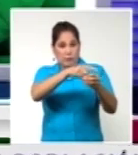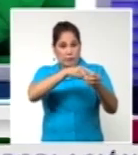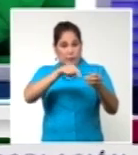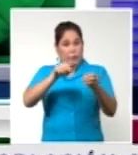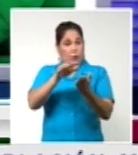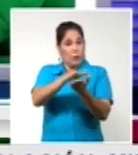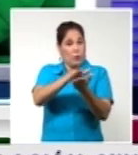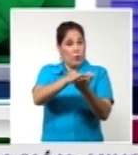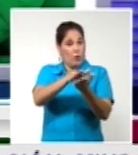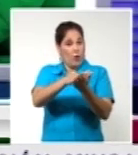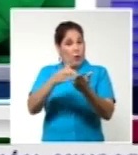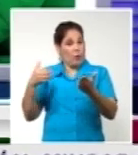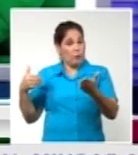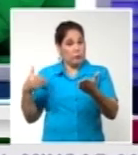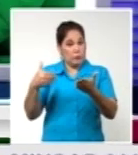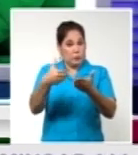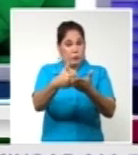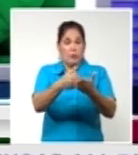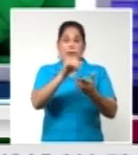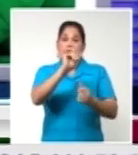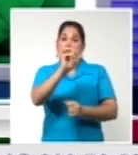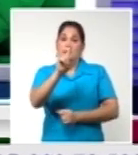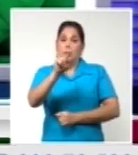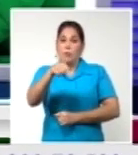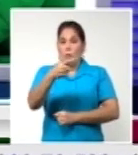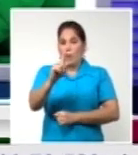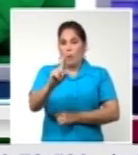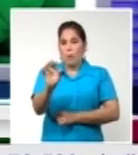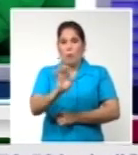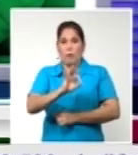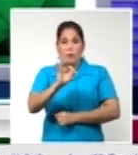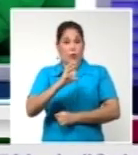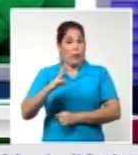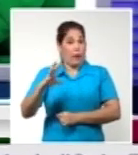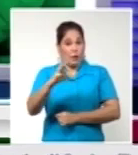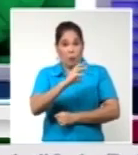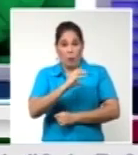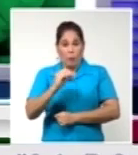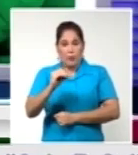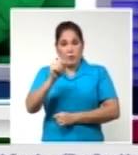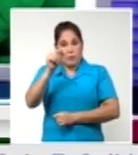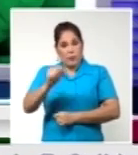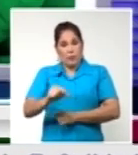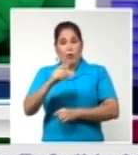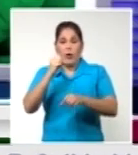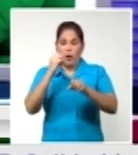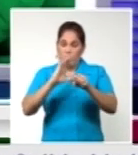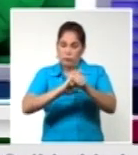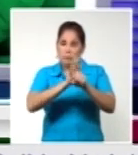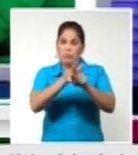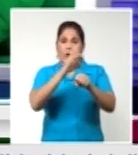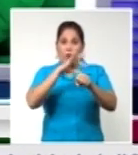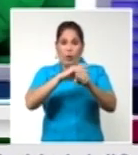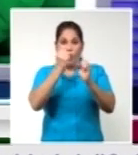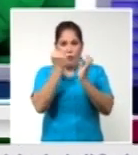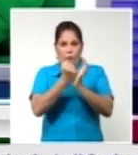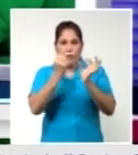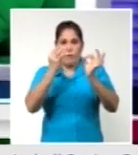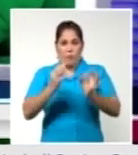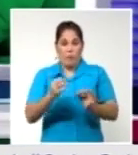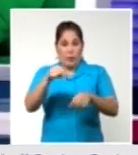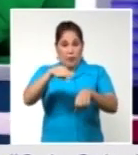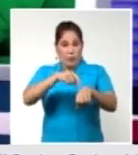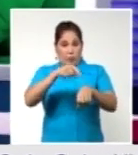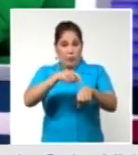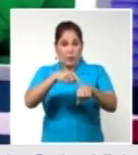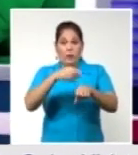that 92.3% of all confirmed cases in Cuba since the pandemic began had contact